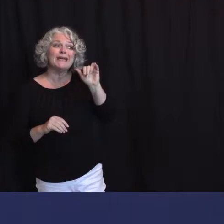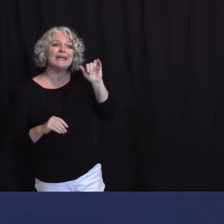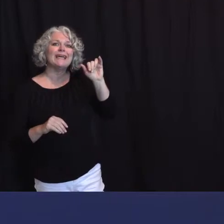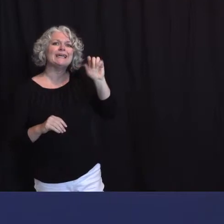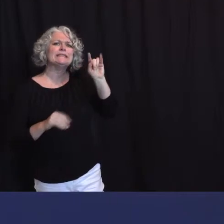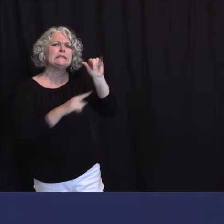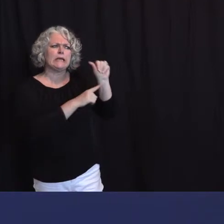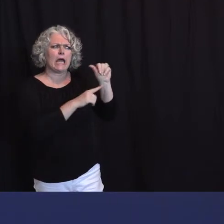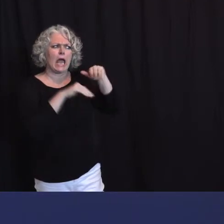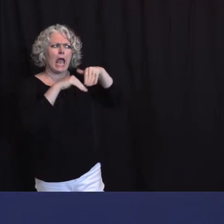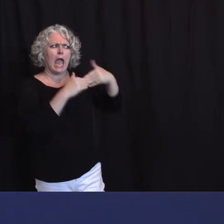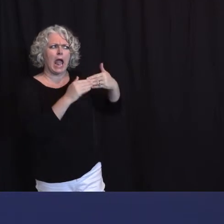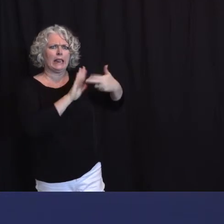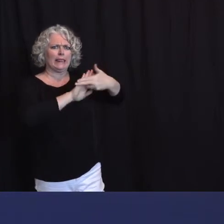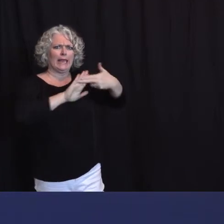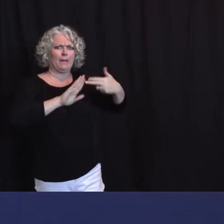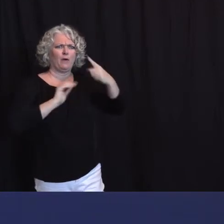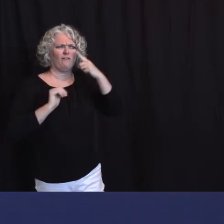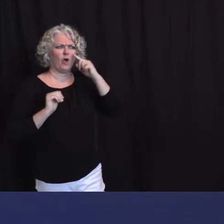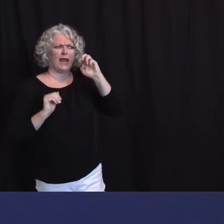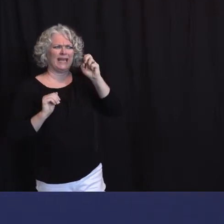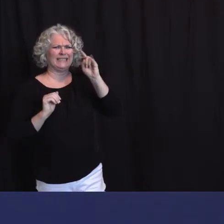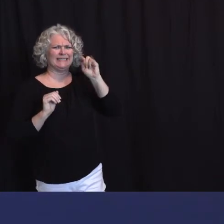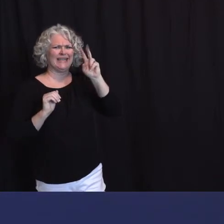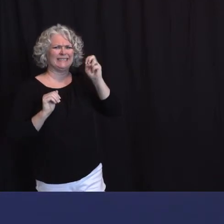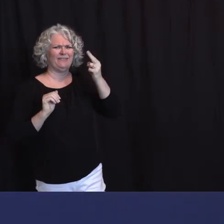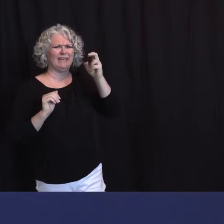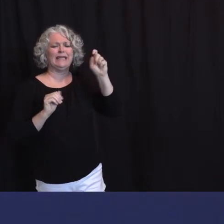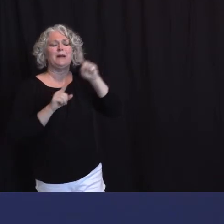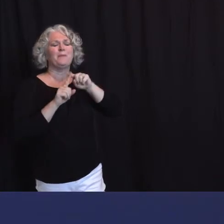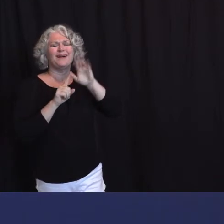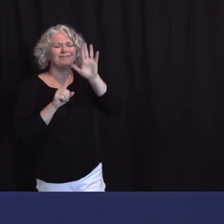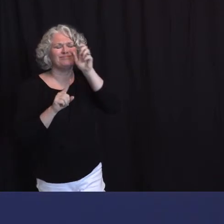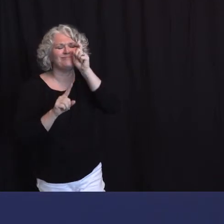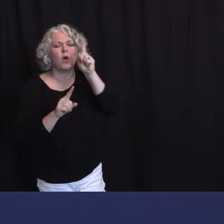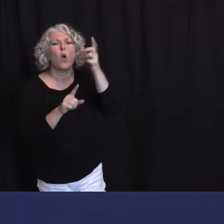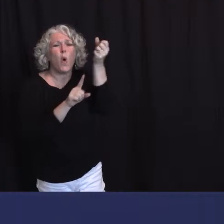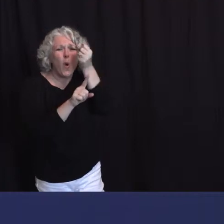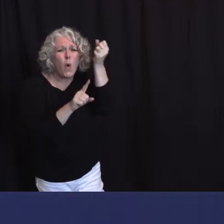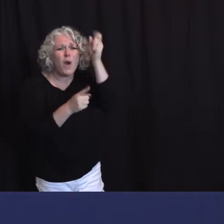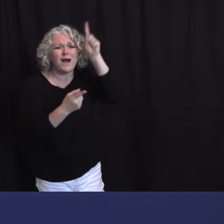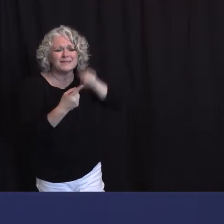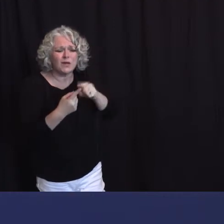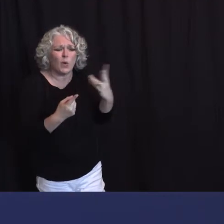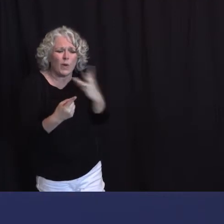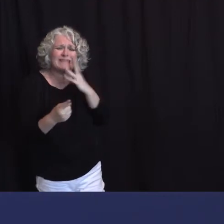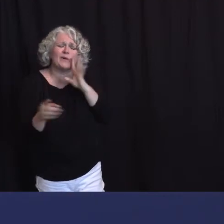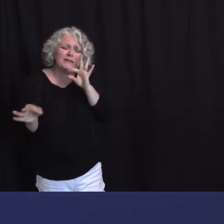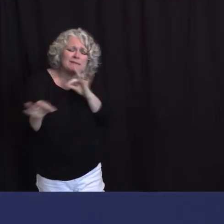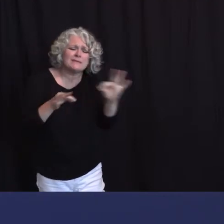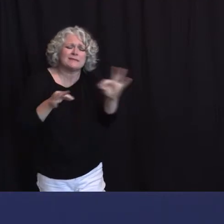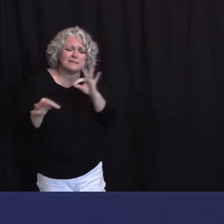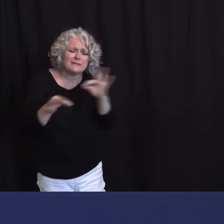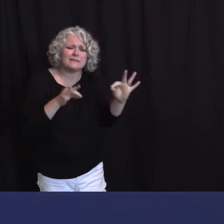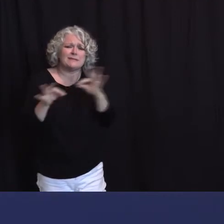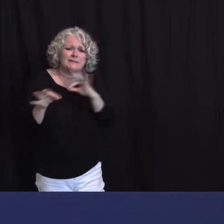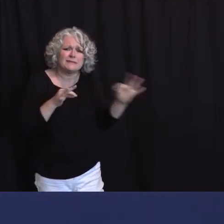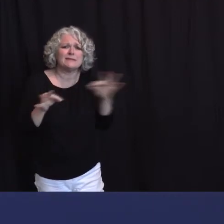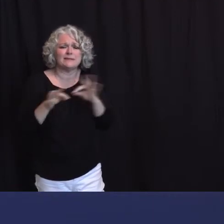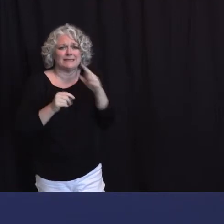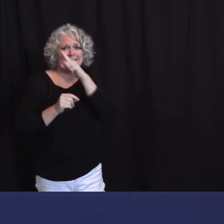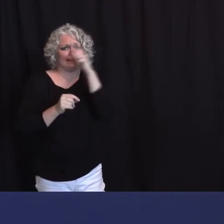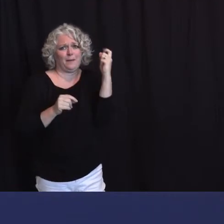define excessive heat. I think we're going to wait till Wednesday to make the news on summer camps in terms of how we line up relative to New York